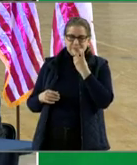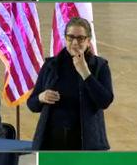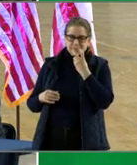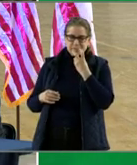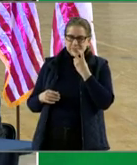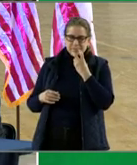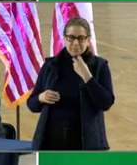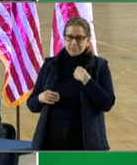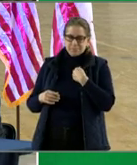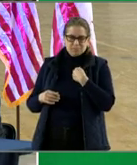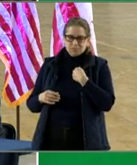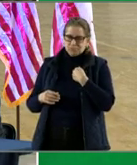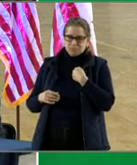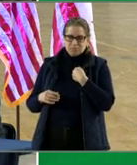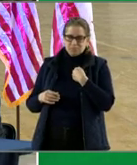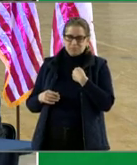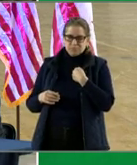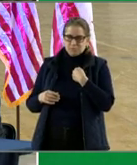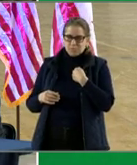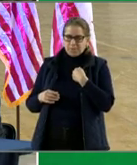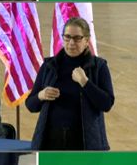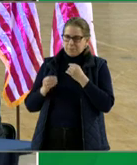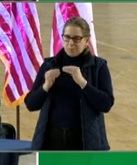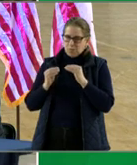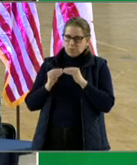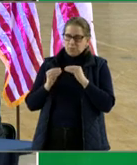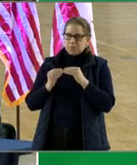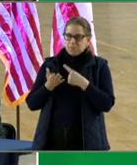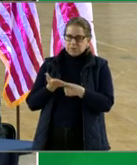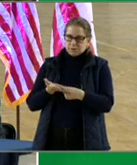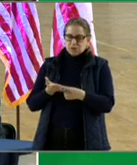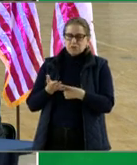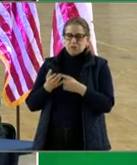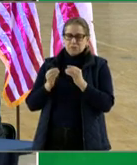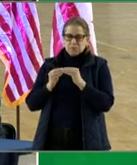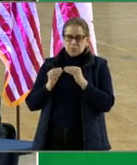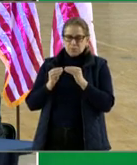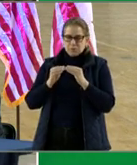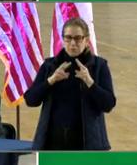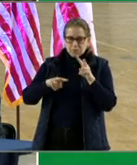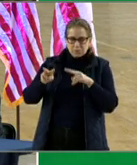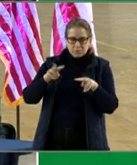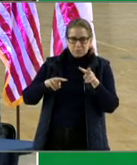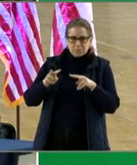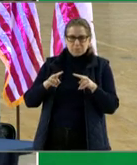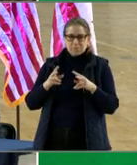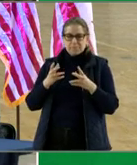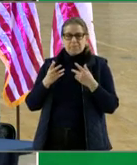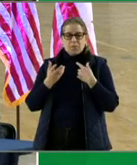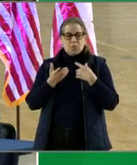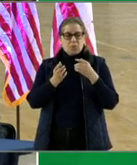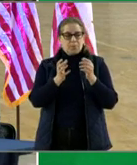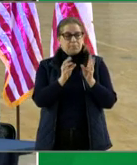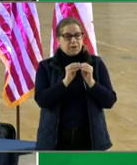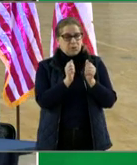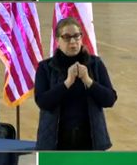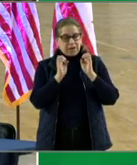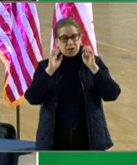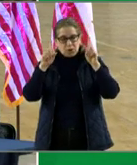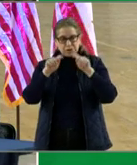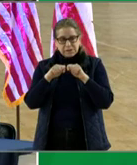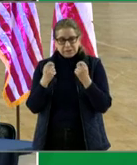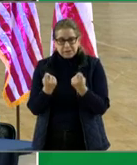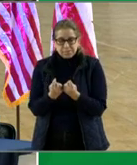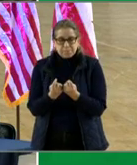we've consulted with our public education team, we'll get back to you with a more firm date.